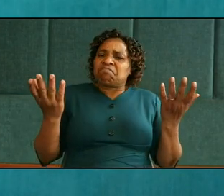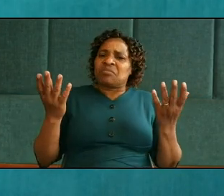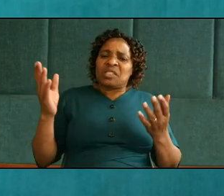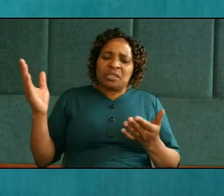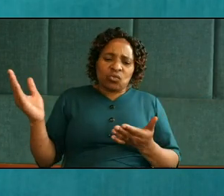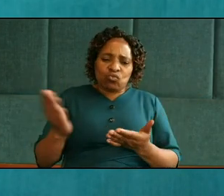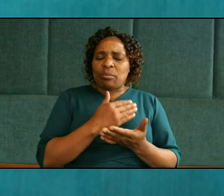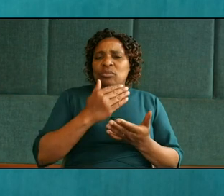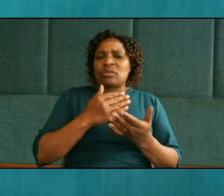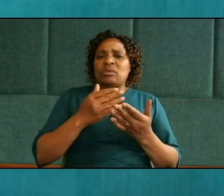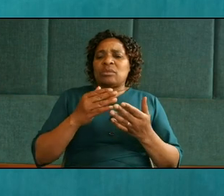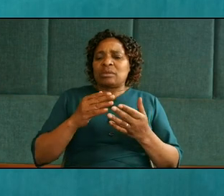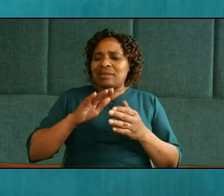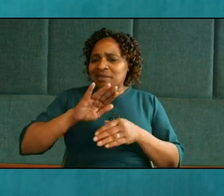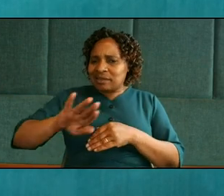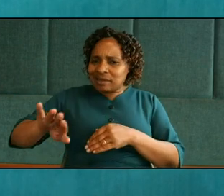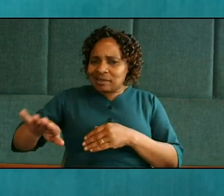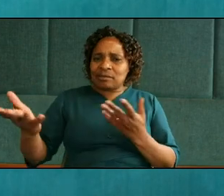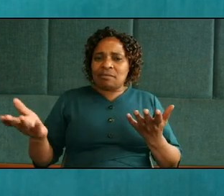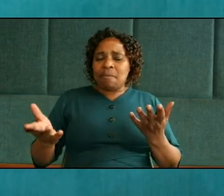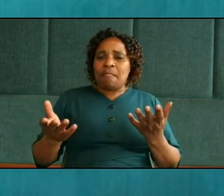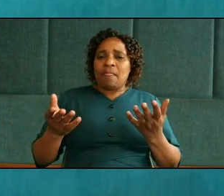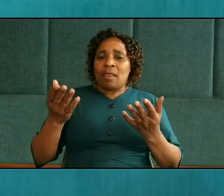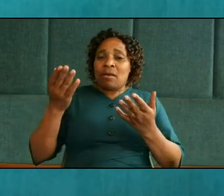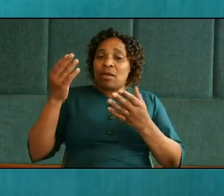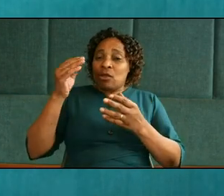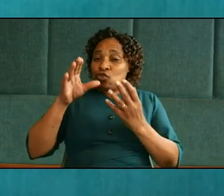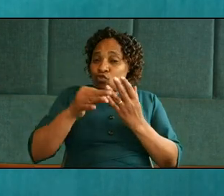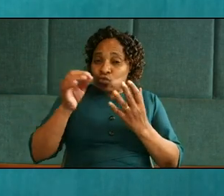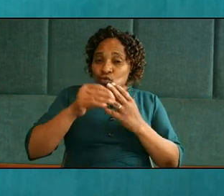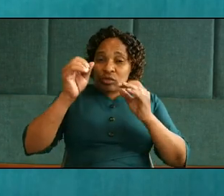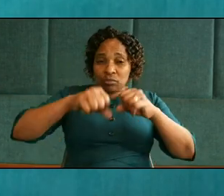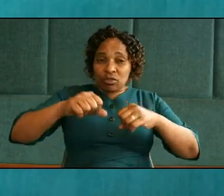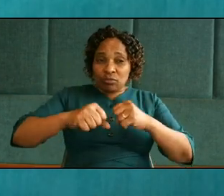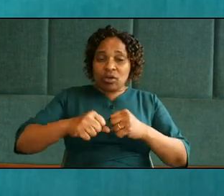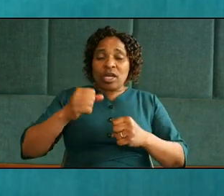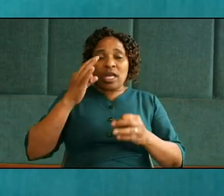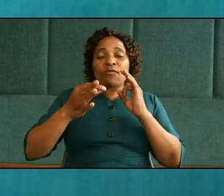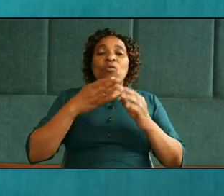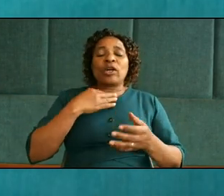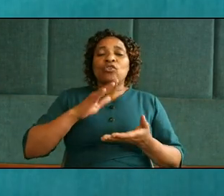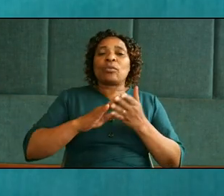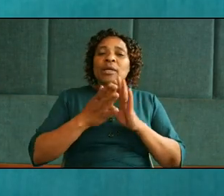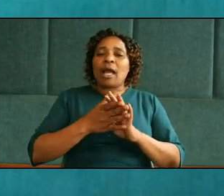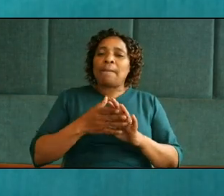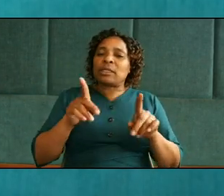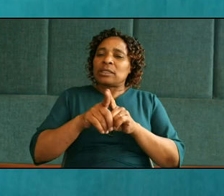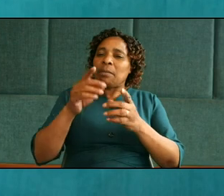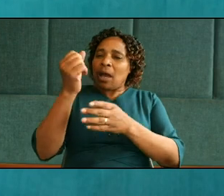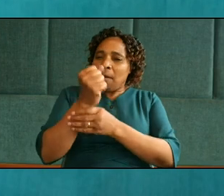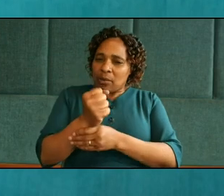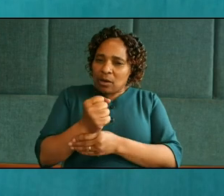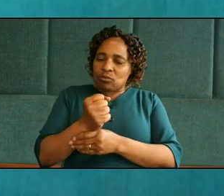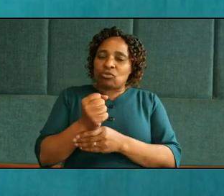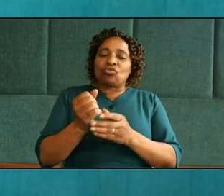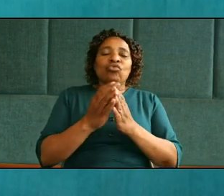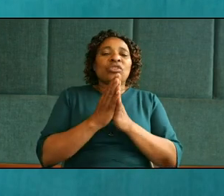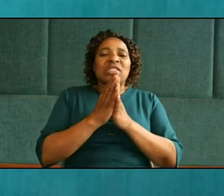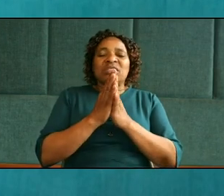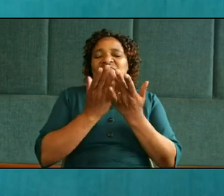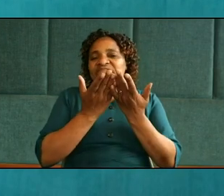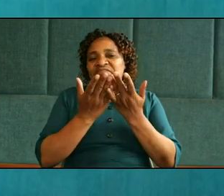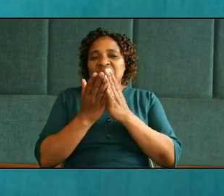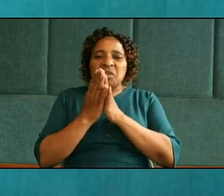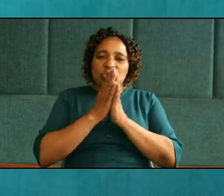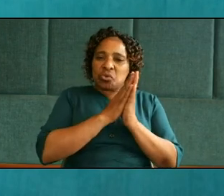taken to a certain side. But you still have to choose. If you opt to be like Abraham, of whom we read about in the story, who was 50-50